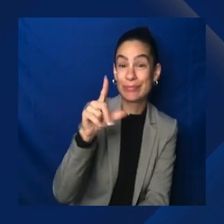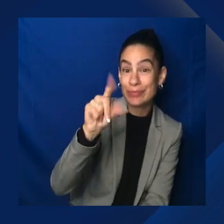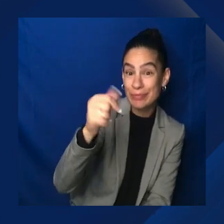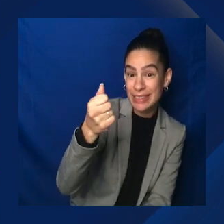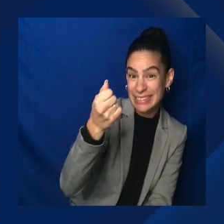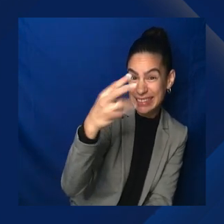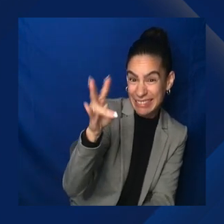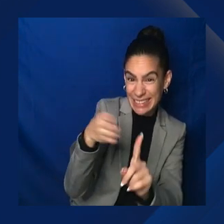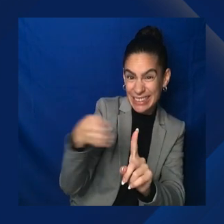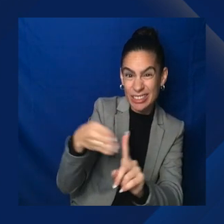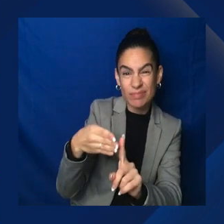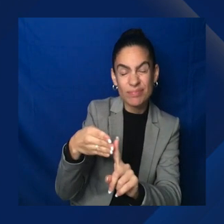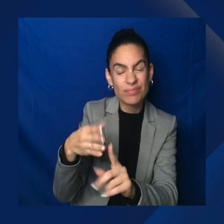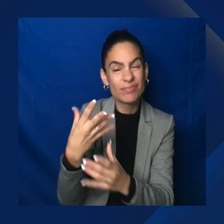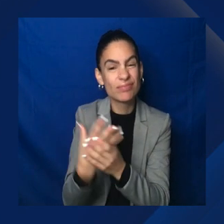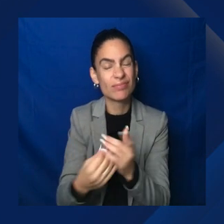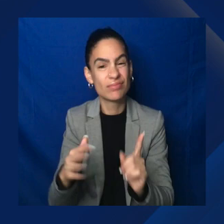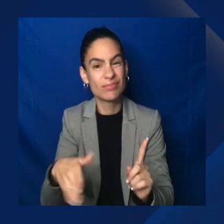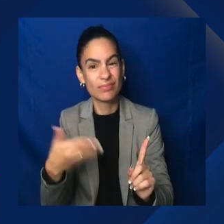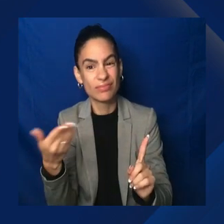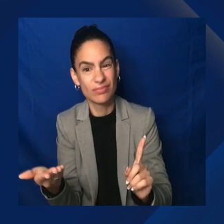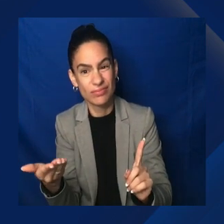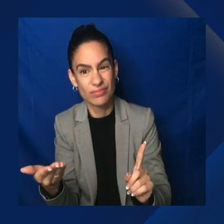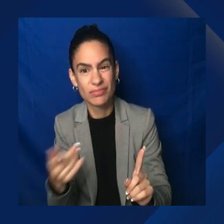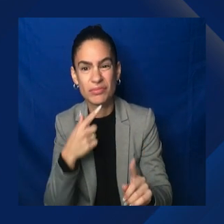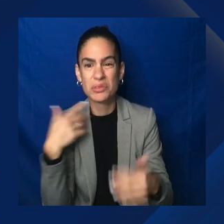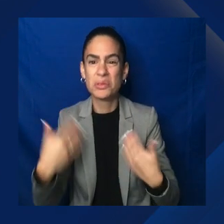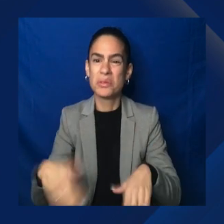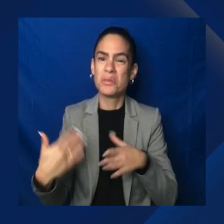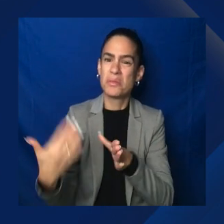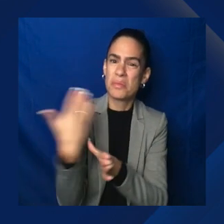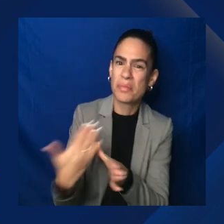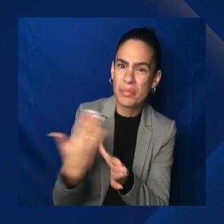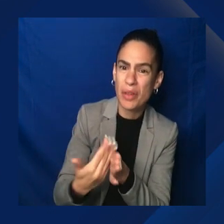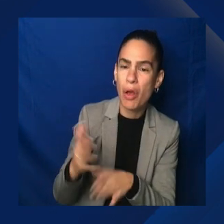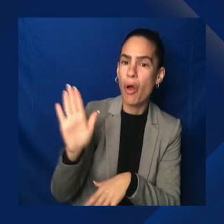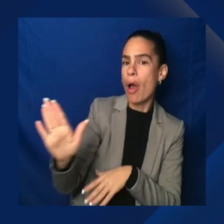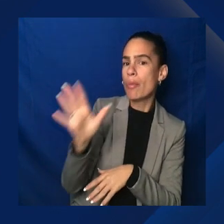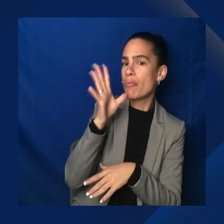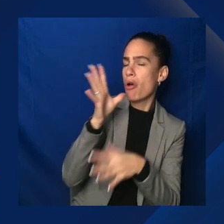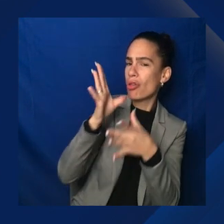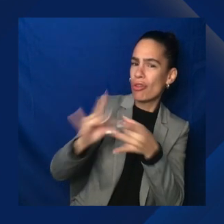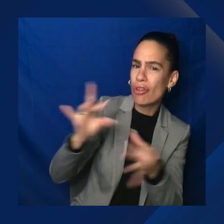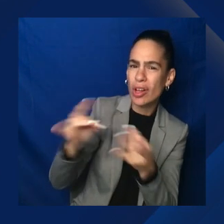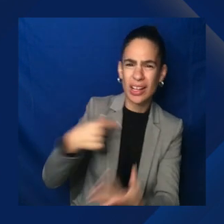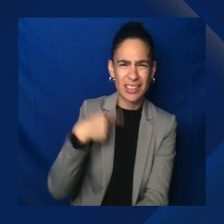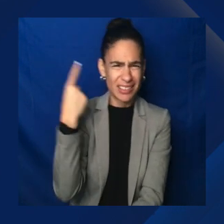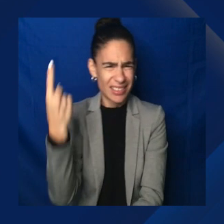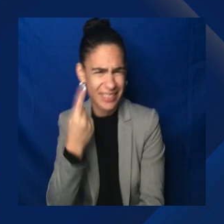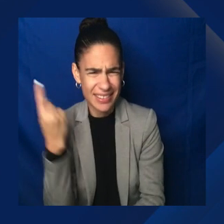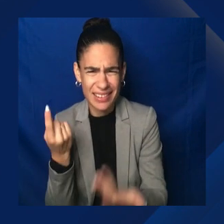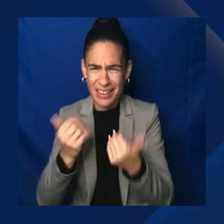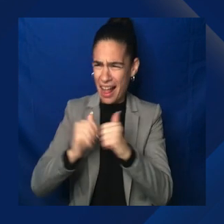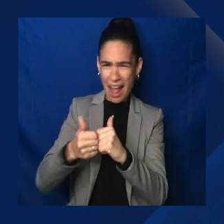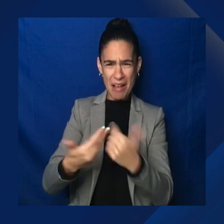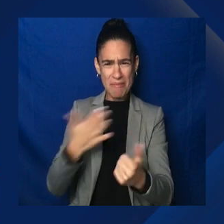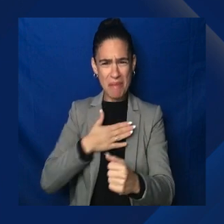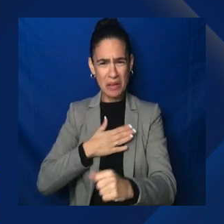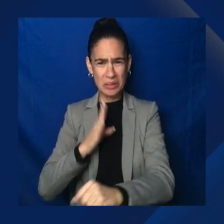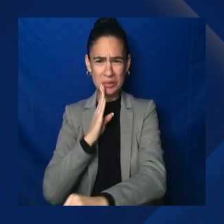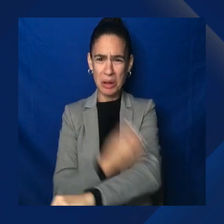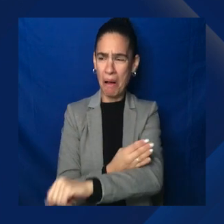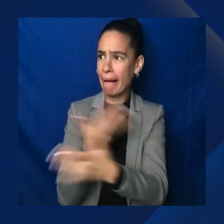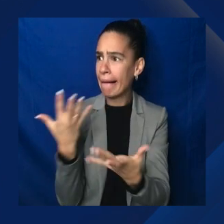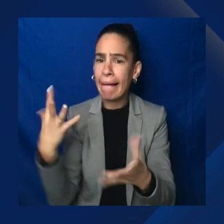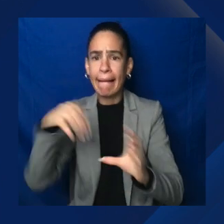This question will forever haunt me, her mother says. How did my daughter end up a statistic? No